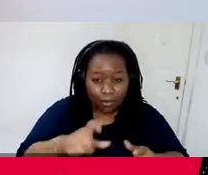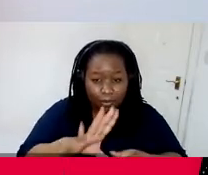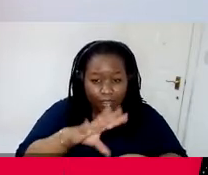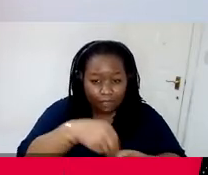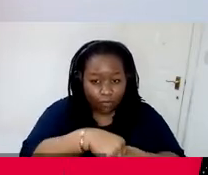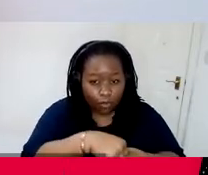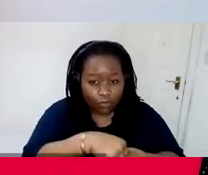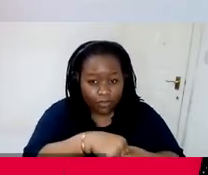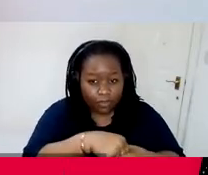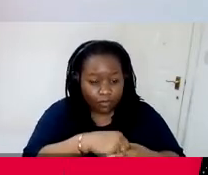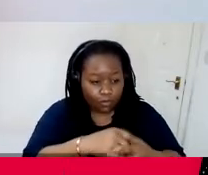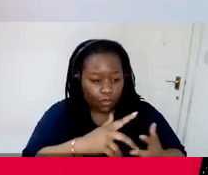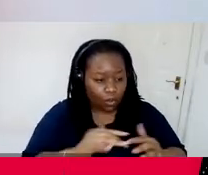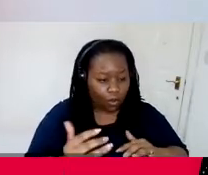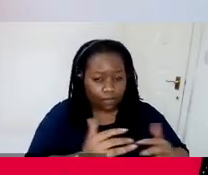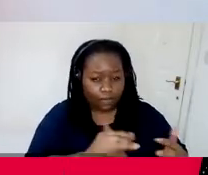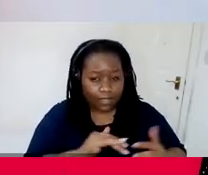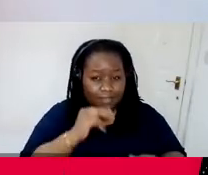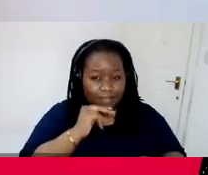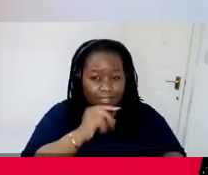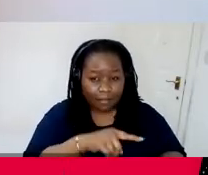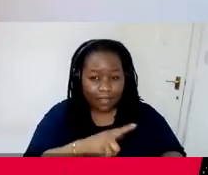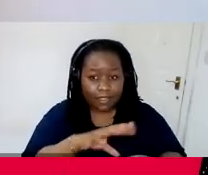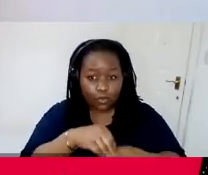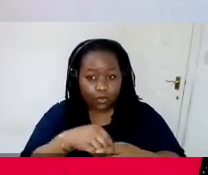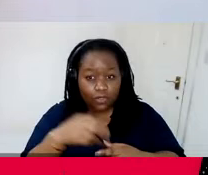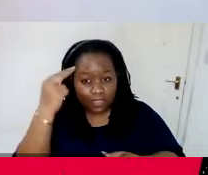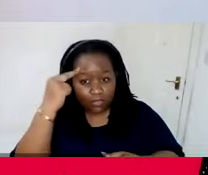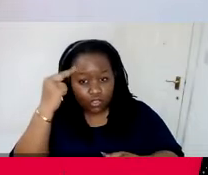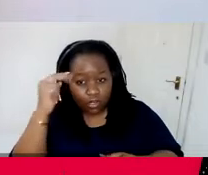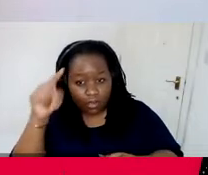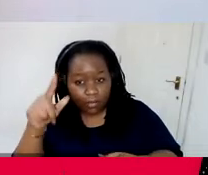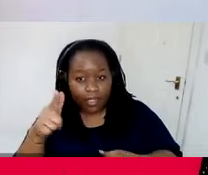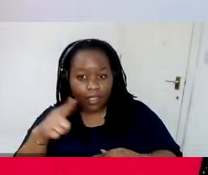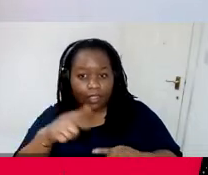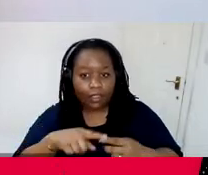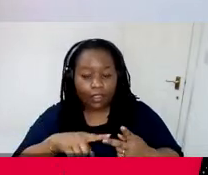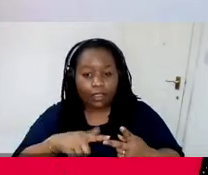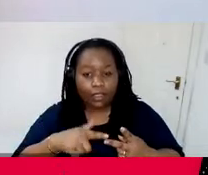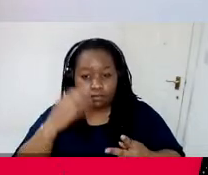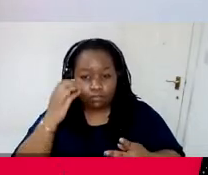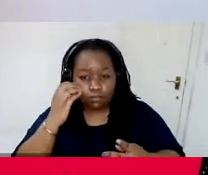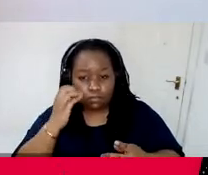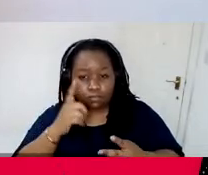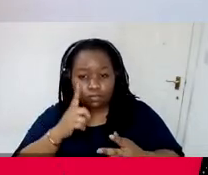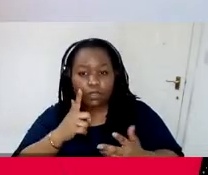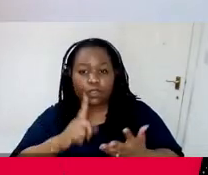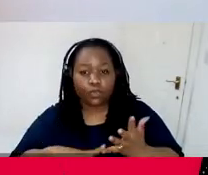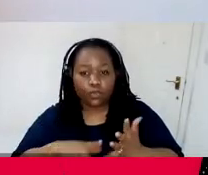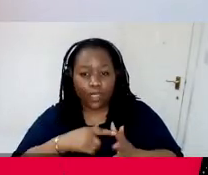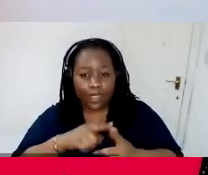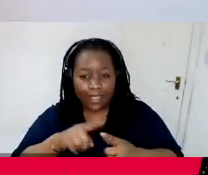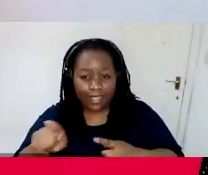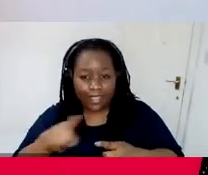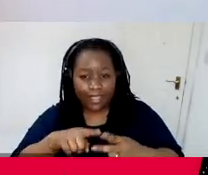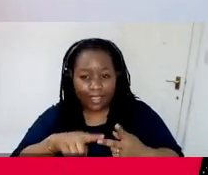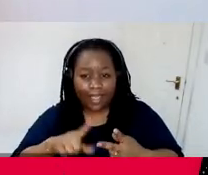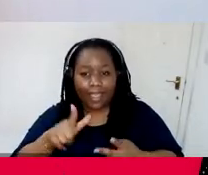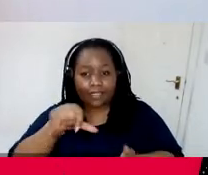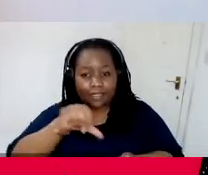during the conflict in Yemen, including those from Saudi Arabia, United Arab Emirates, and Iran.